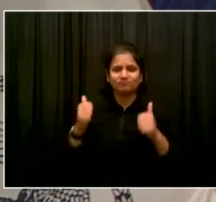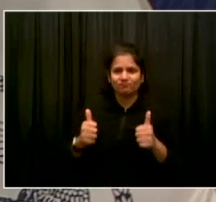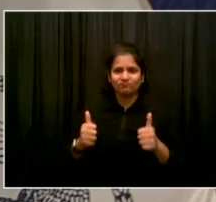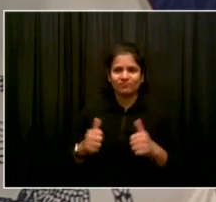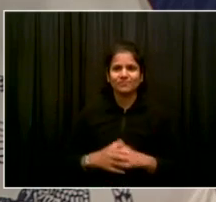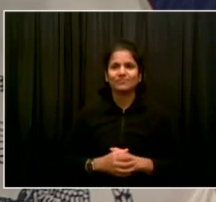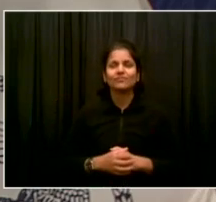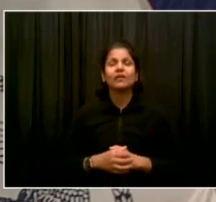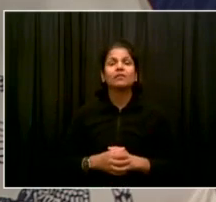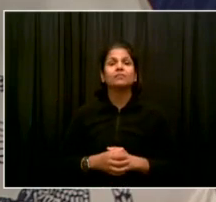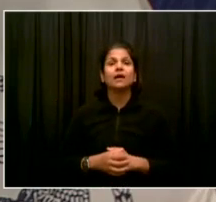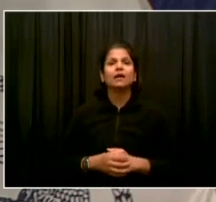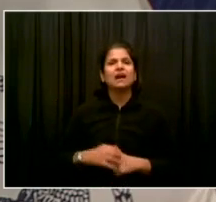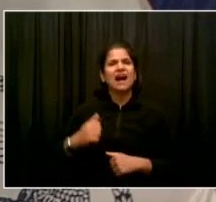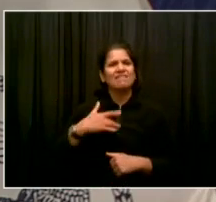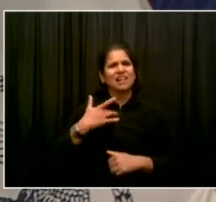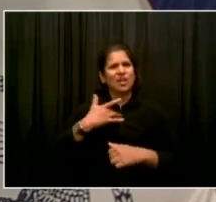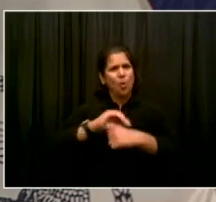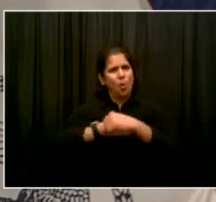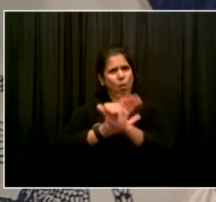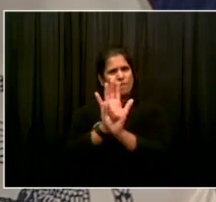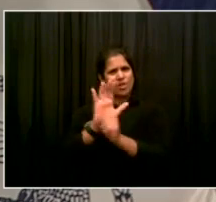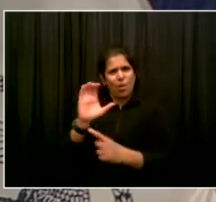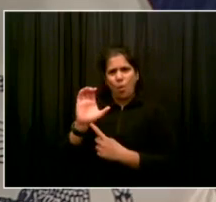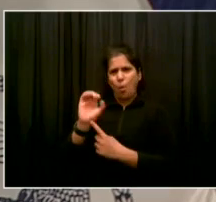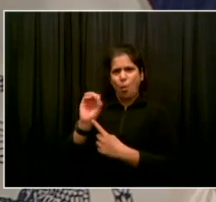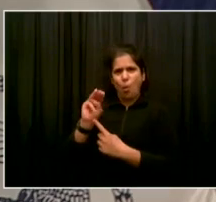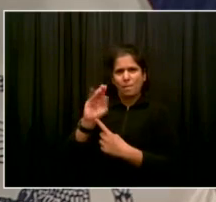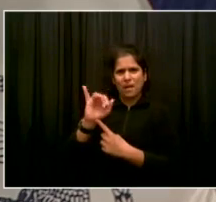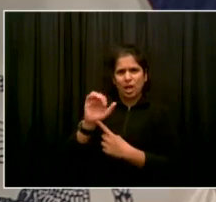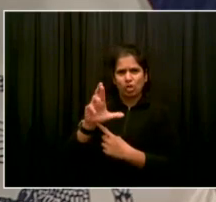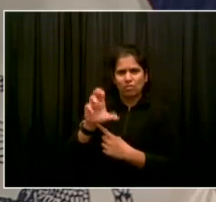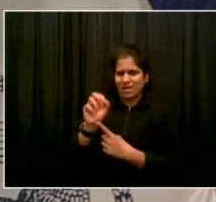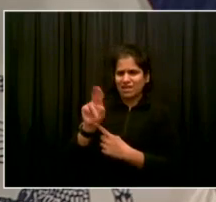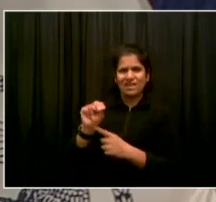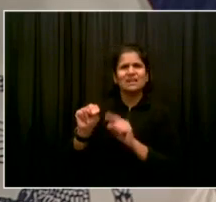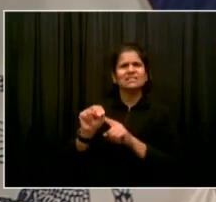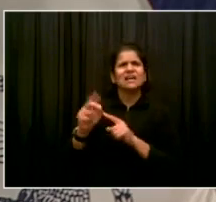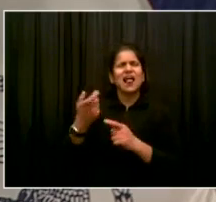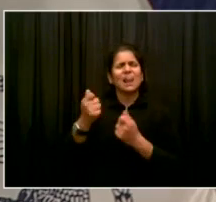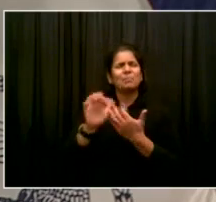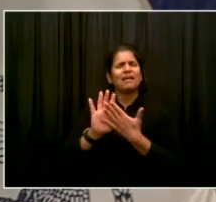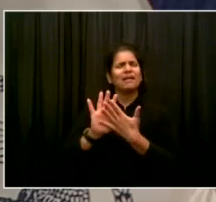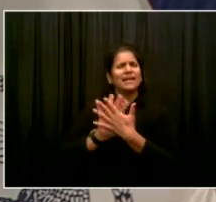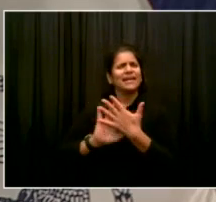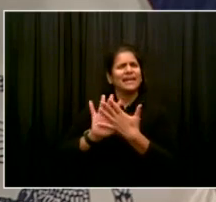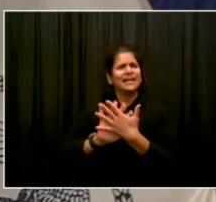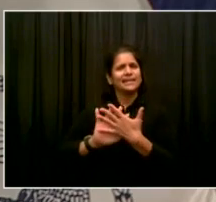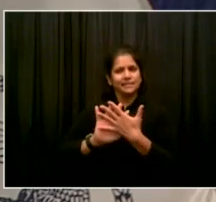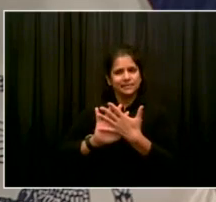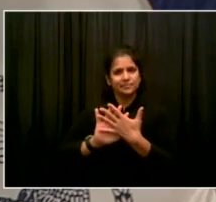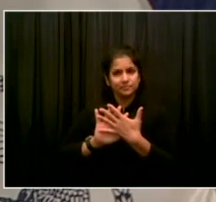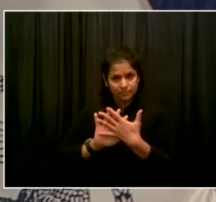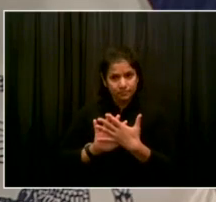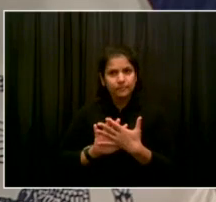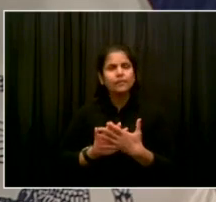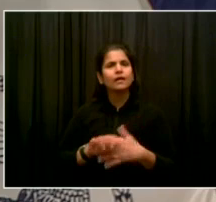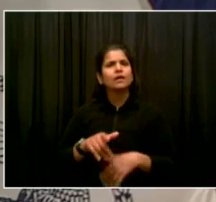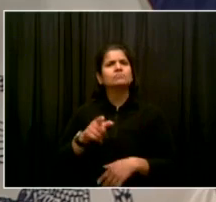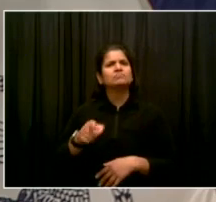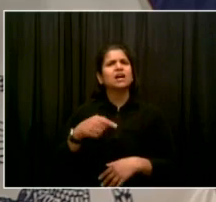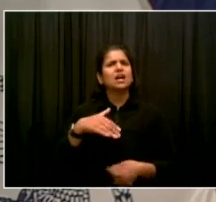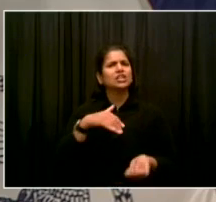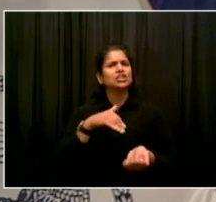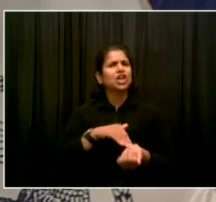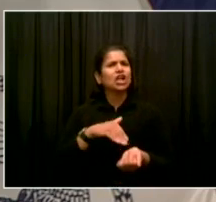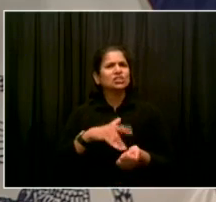the physicians could please provide some clarity. On the one hand, everyone is, that you're saying and the doctors are saying this is not like what we went through